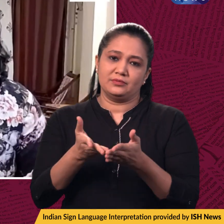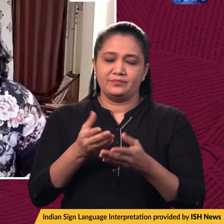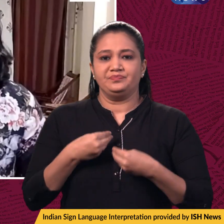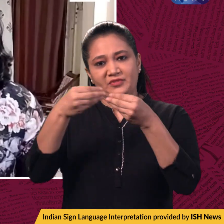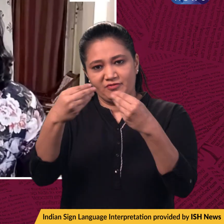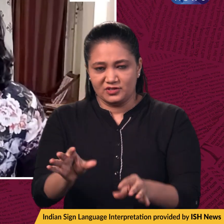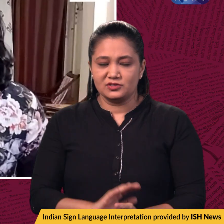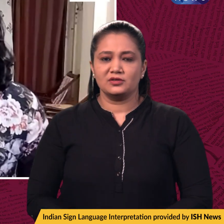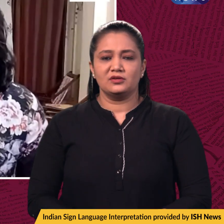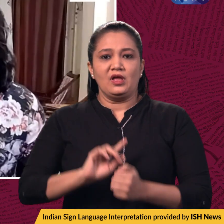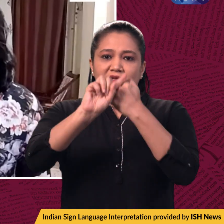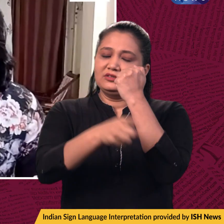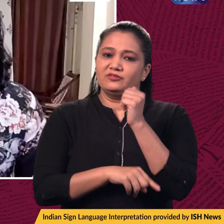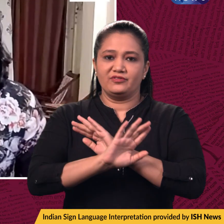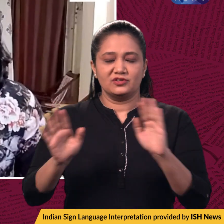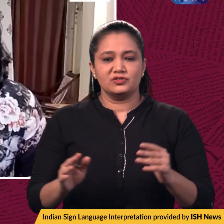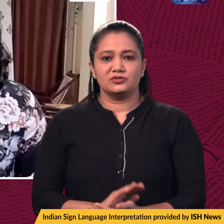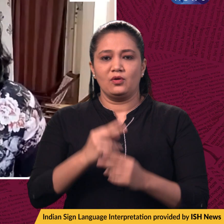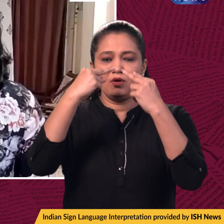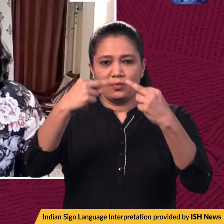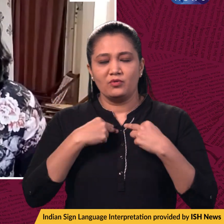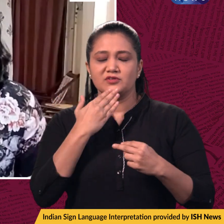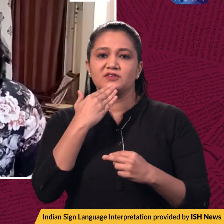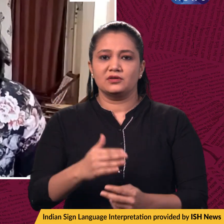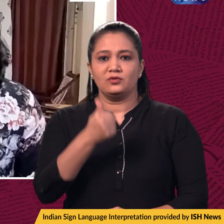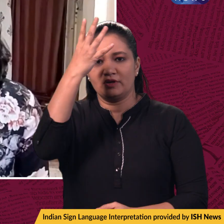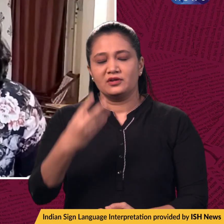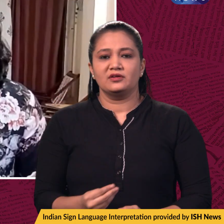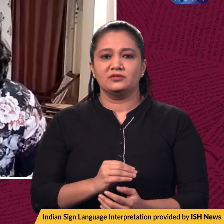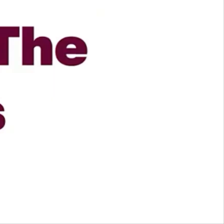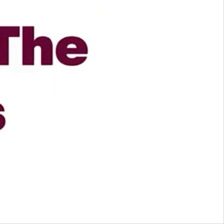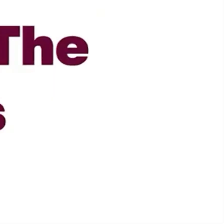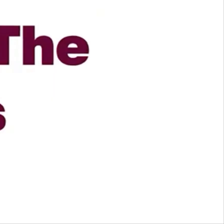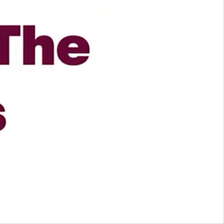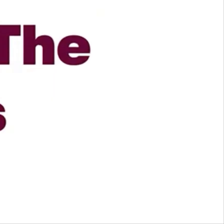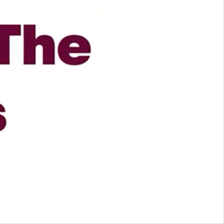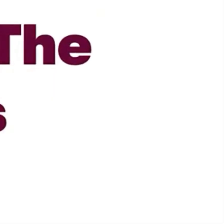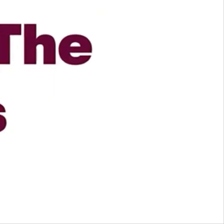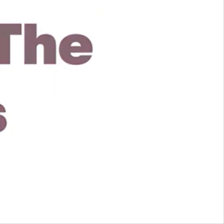of the series. That brings us to the end of this bulletin. Thank you so much for watching. Good night.